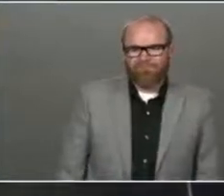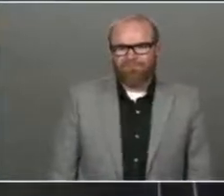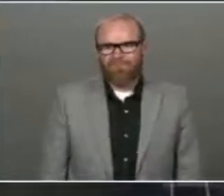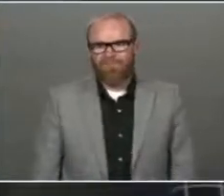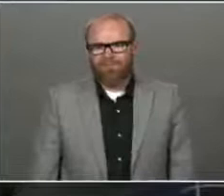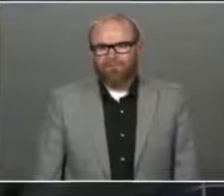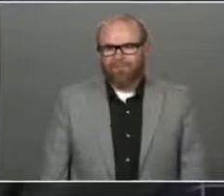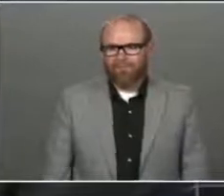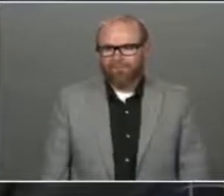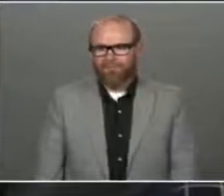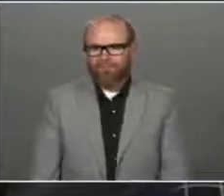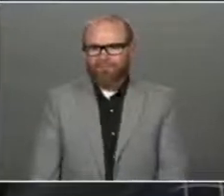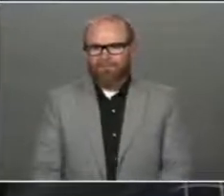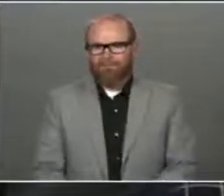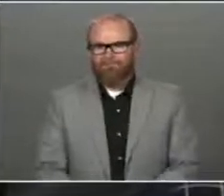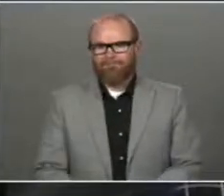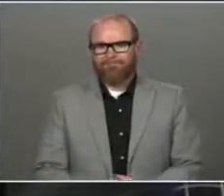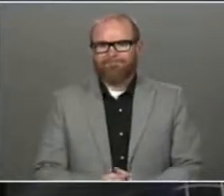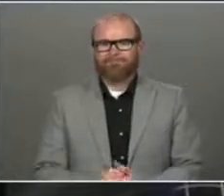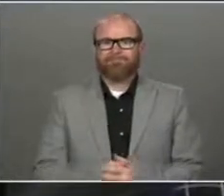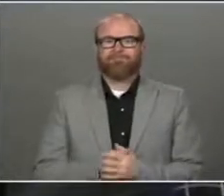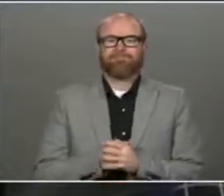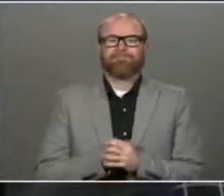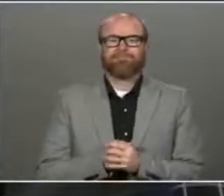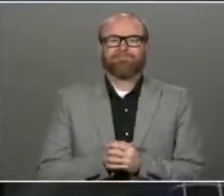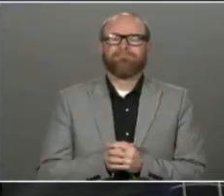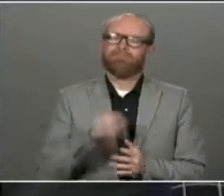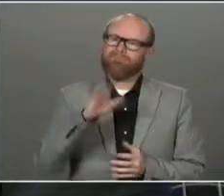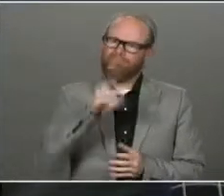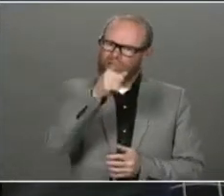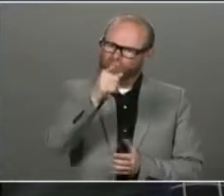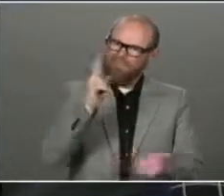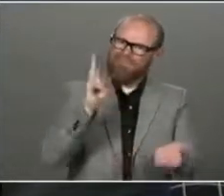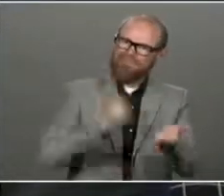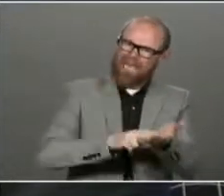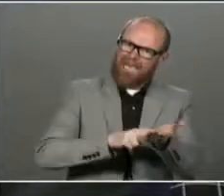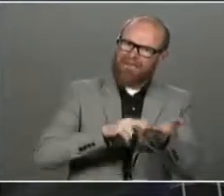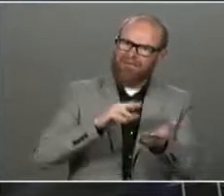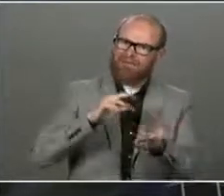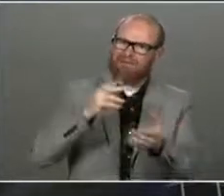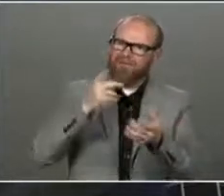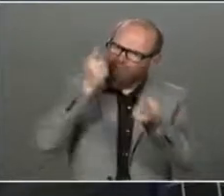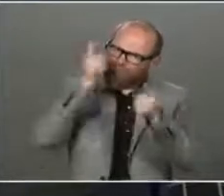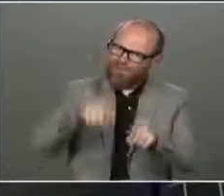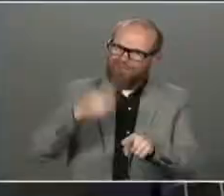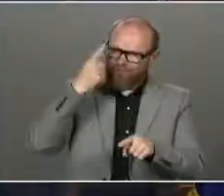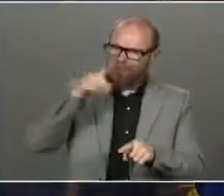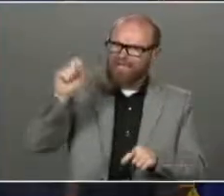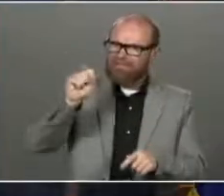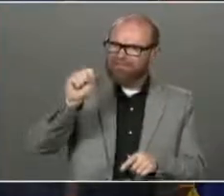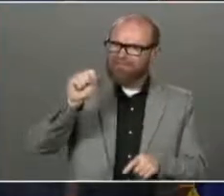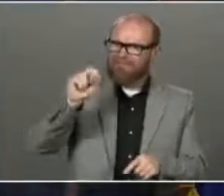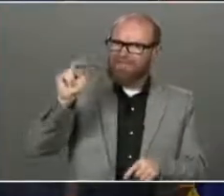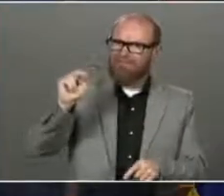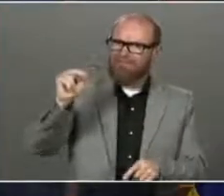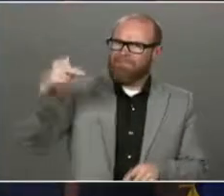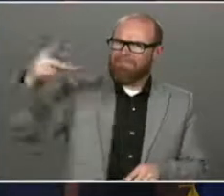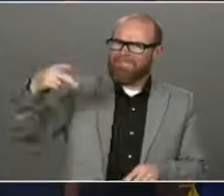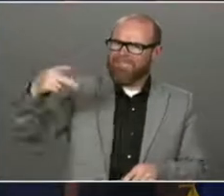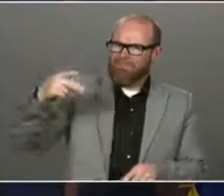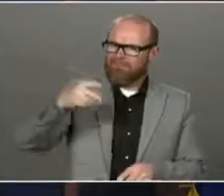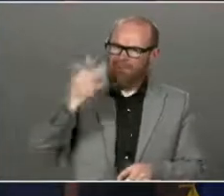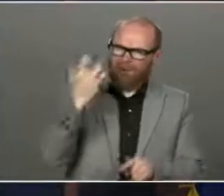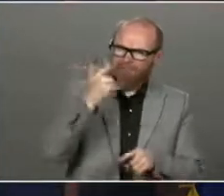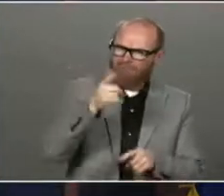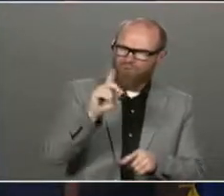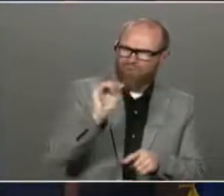about environmental, social, and governance assessments? Well, I agreed to sign on to it for the reasons that are stated in that letter. It's something I'm